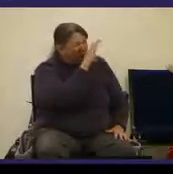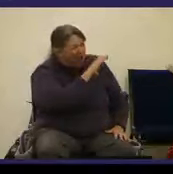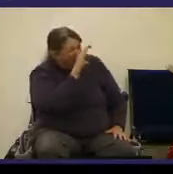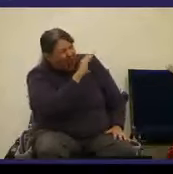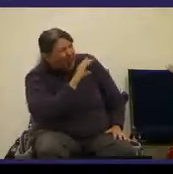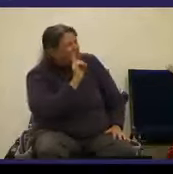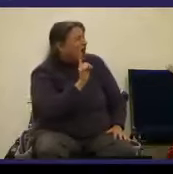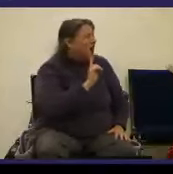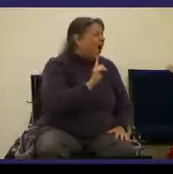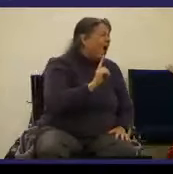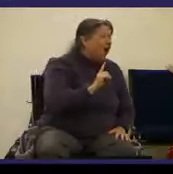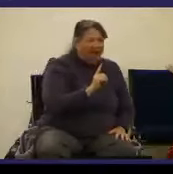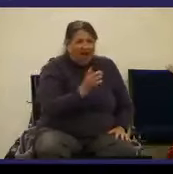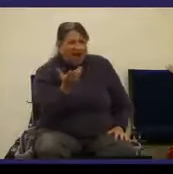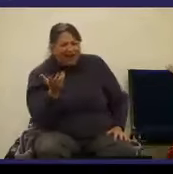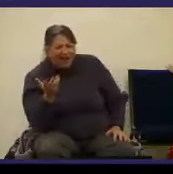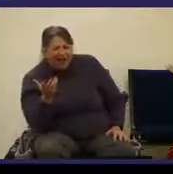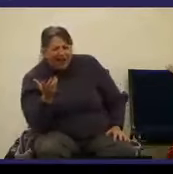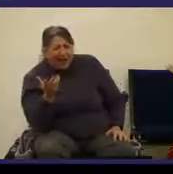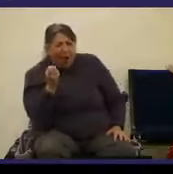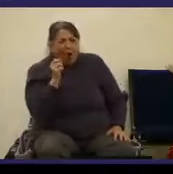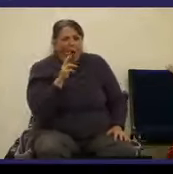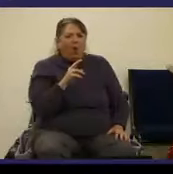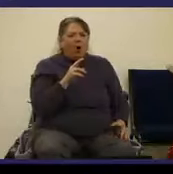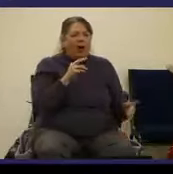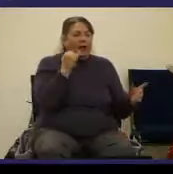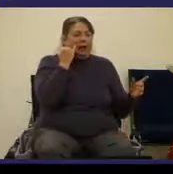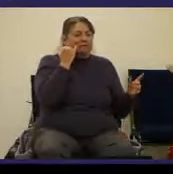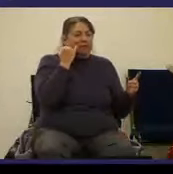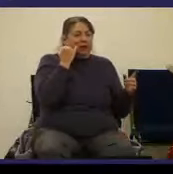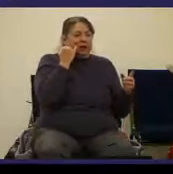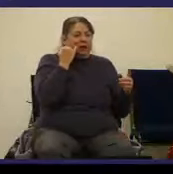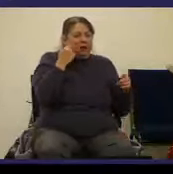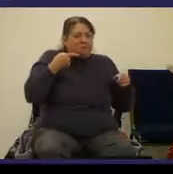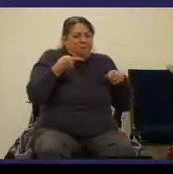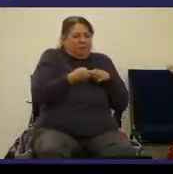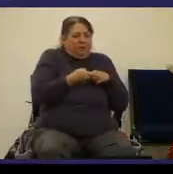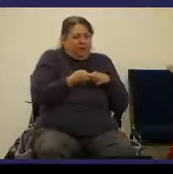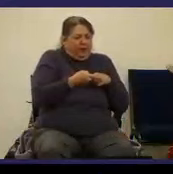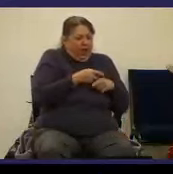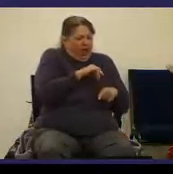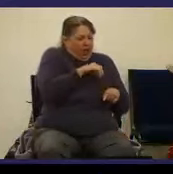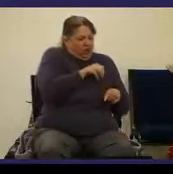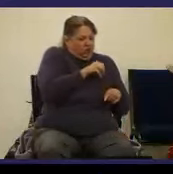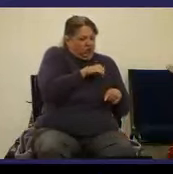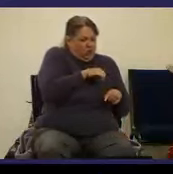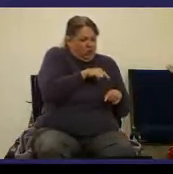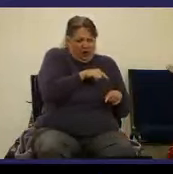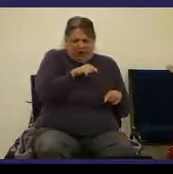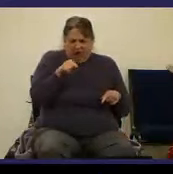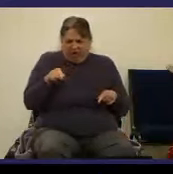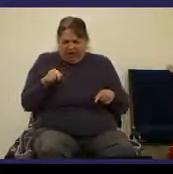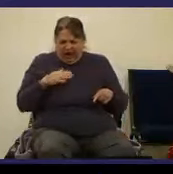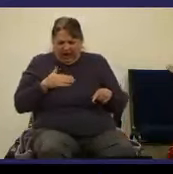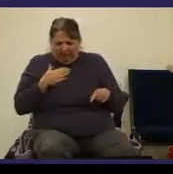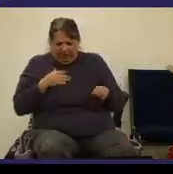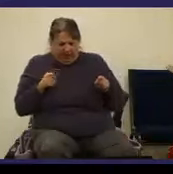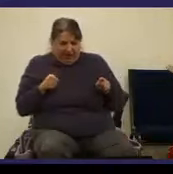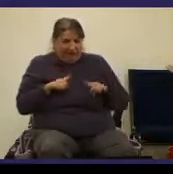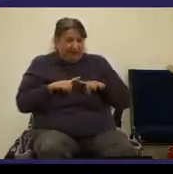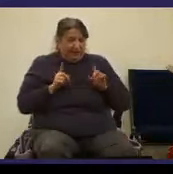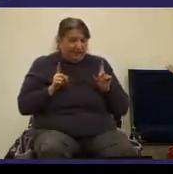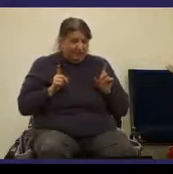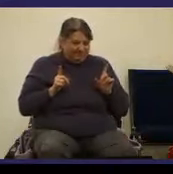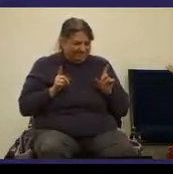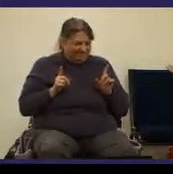places, or when it's being confused with happiness. See, happiness is easier to have than it is to have